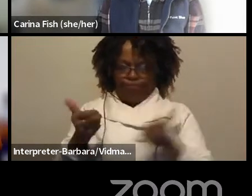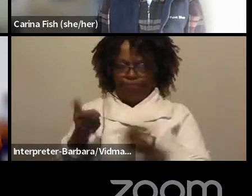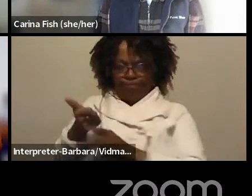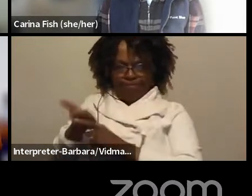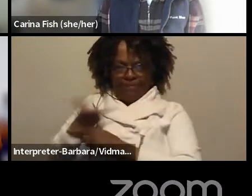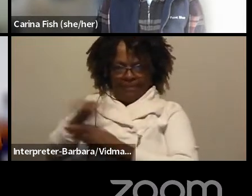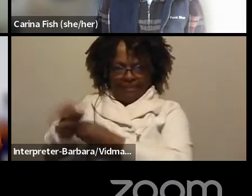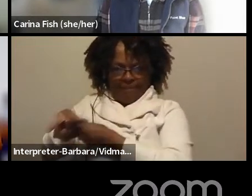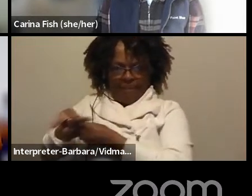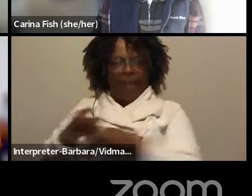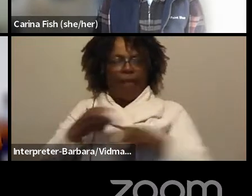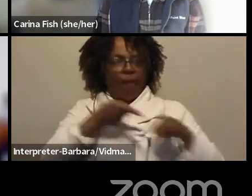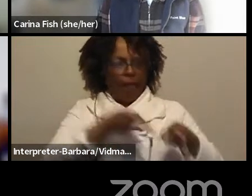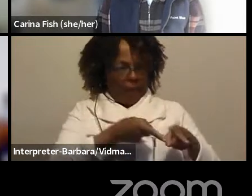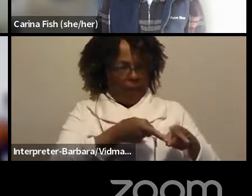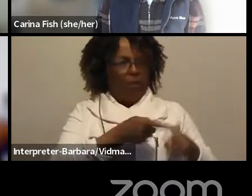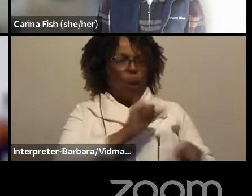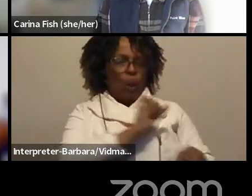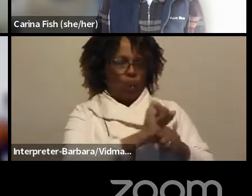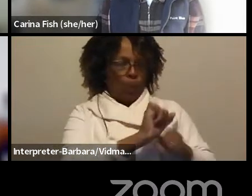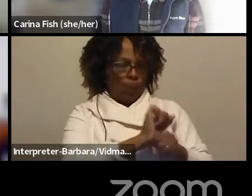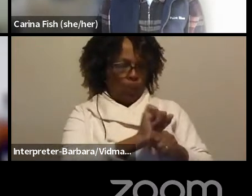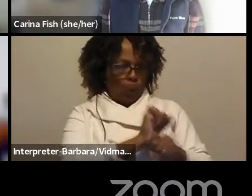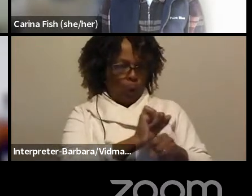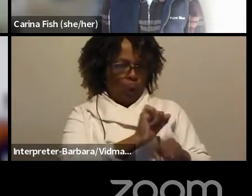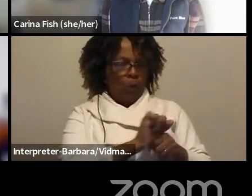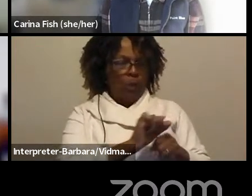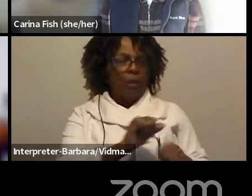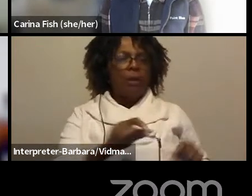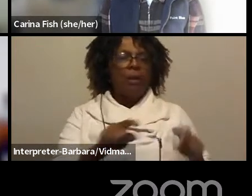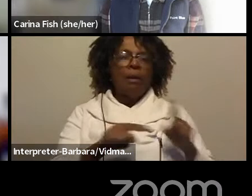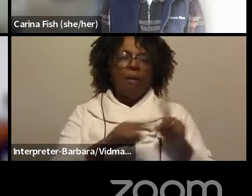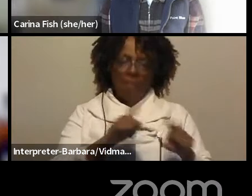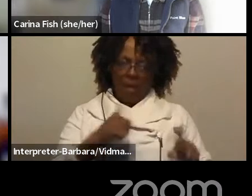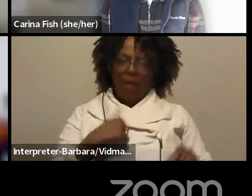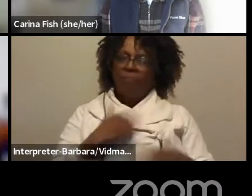completely different to invest my time in. It's something I'm excited to do as well.